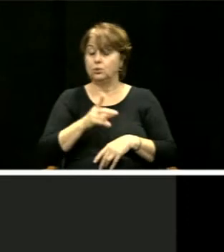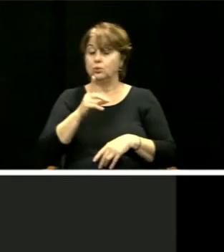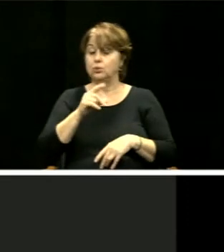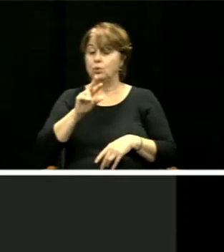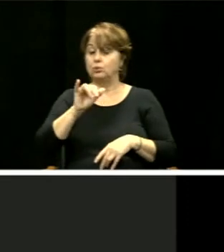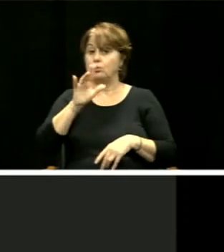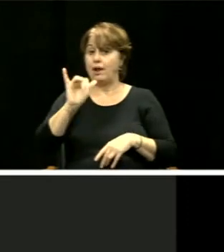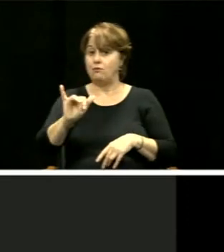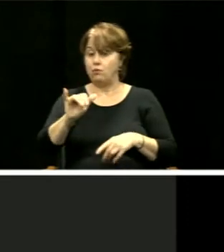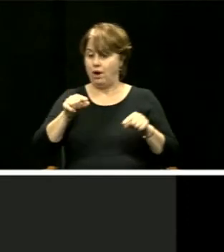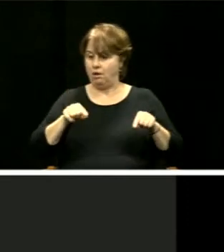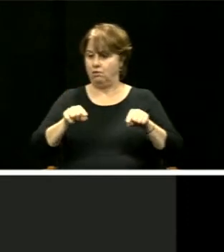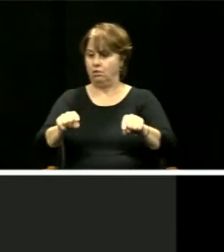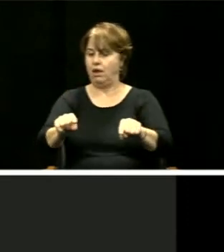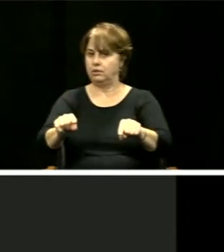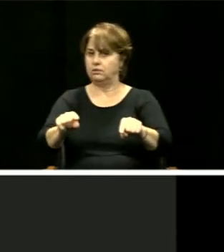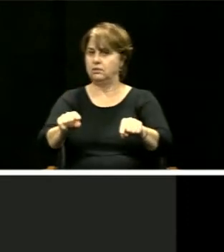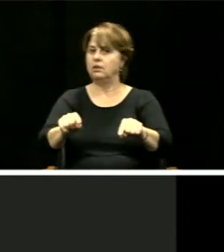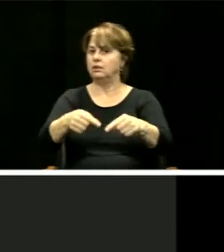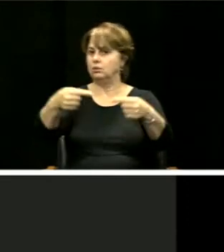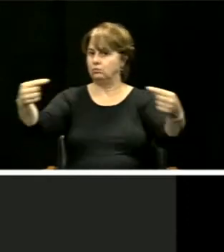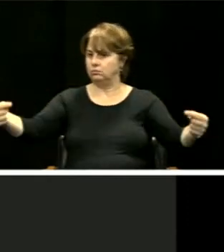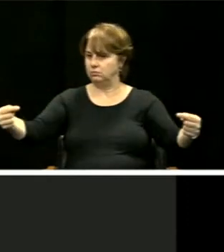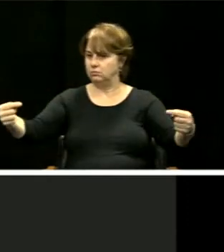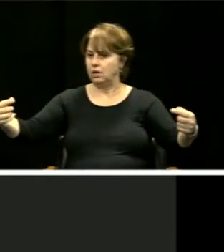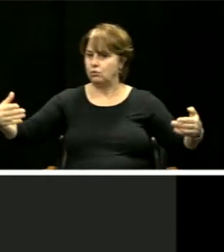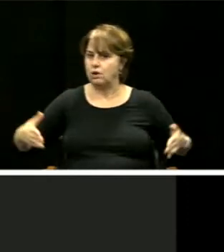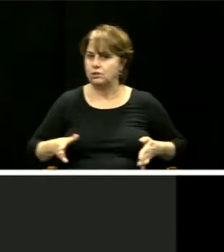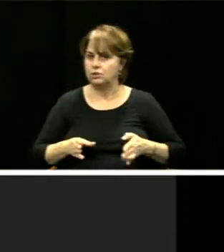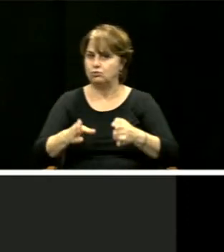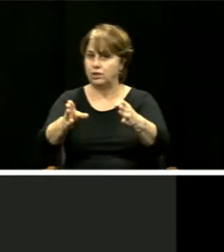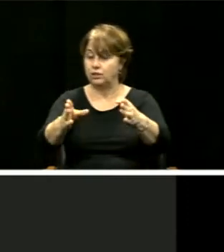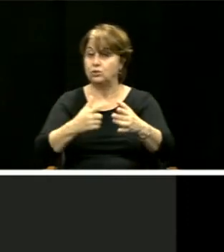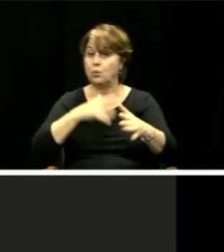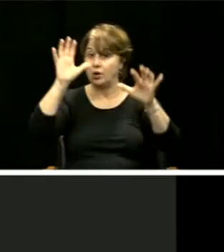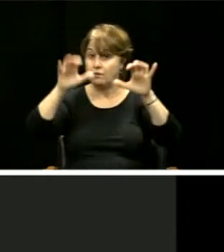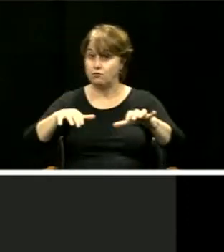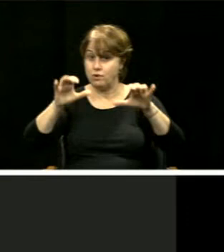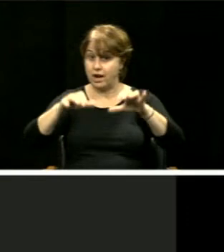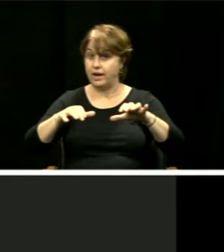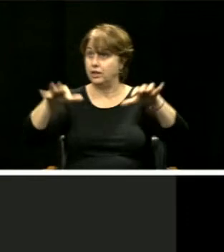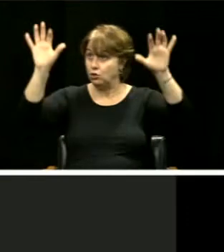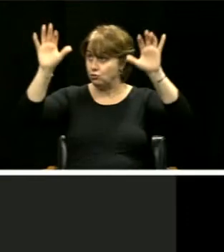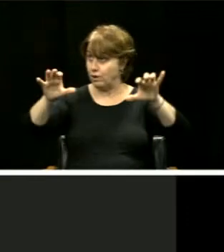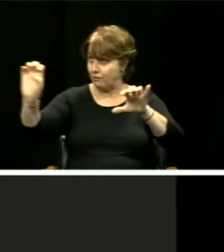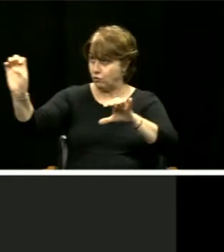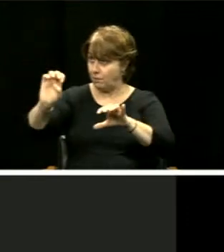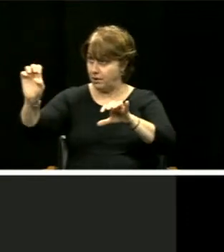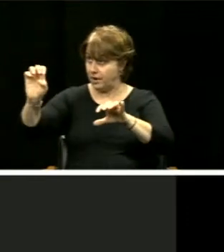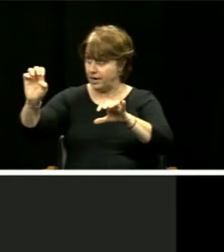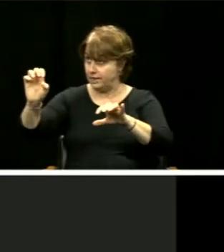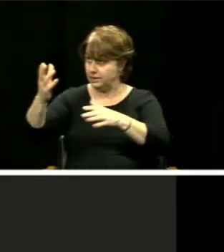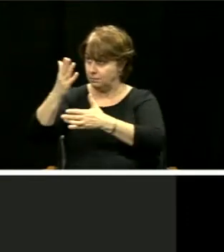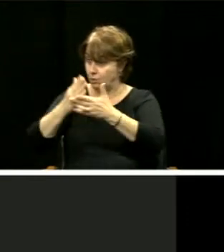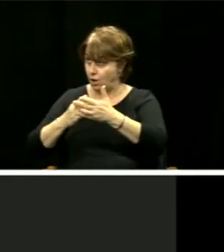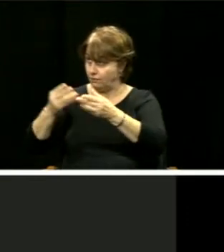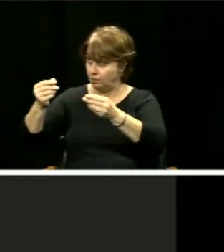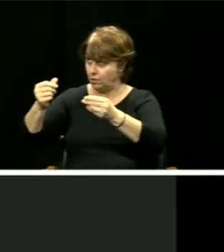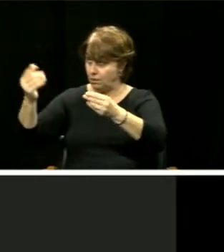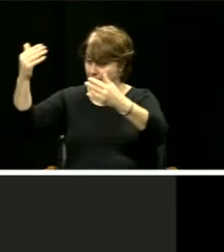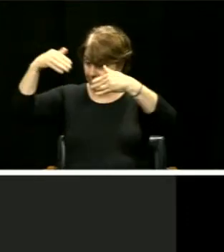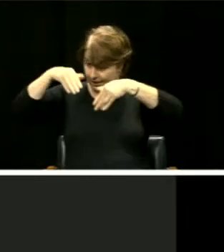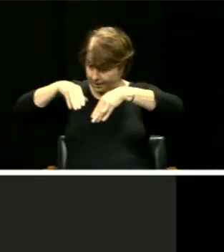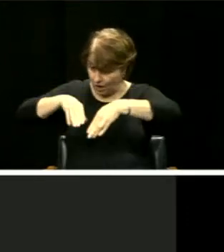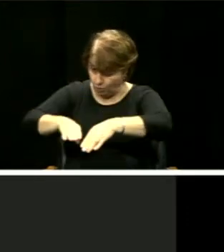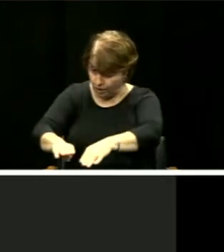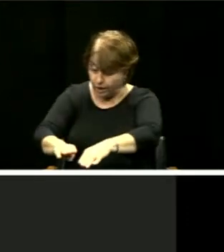the street. So that when you have a rain event, you're having rain come down from the east side of the property, downhill to the